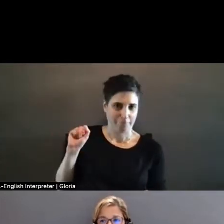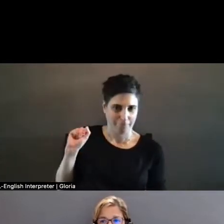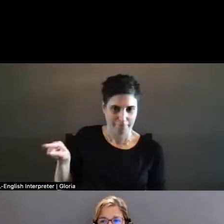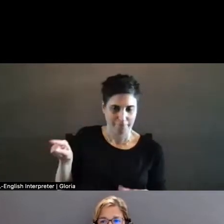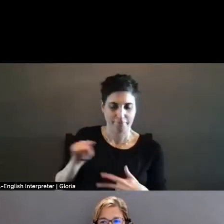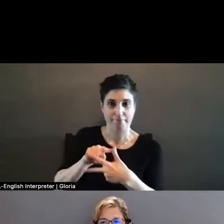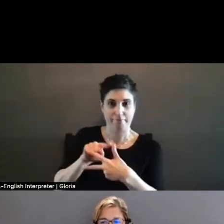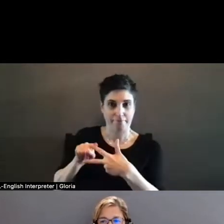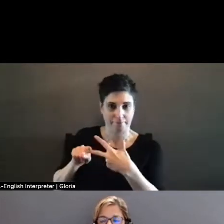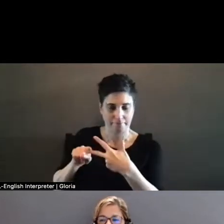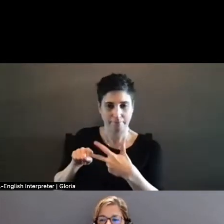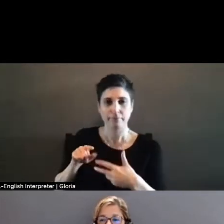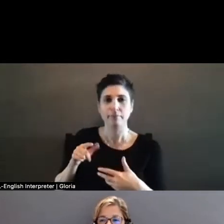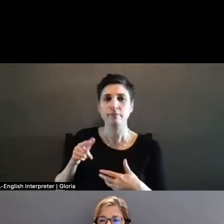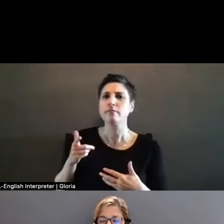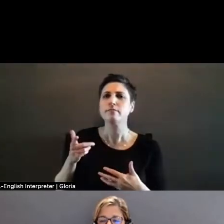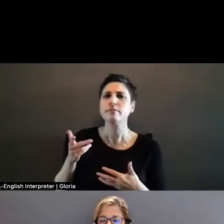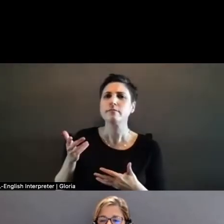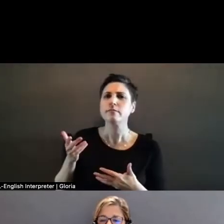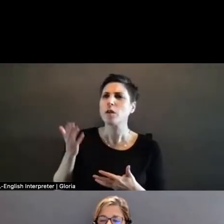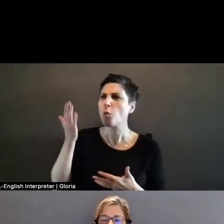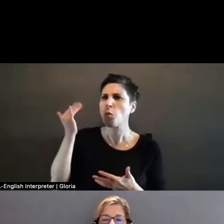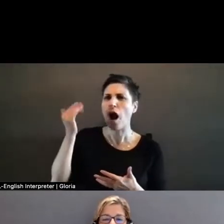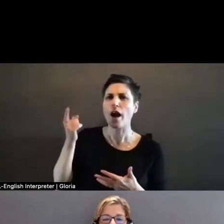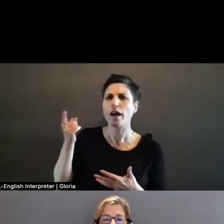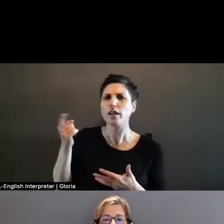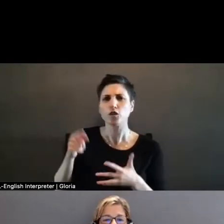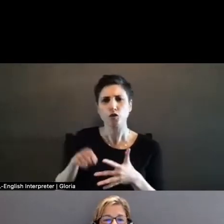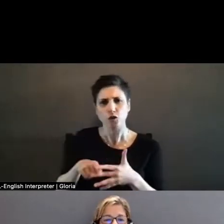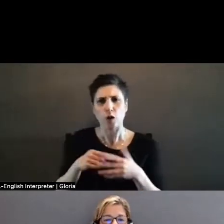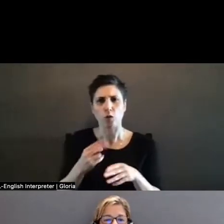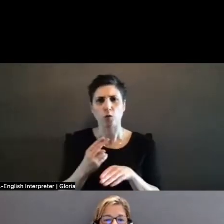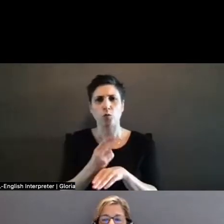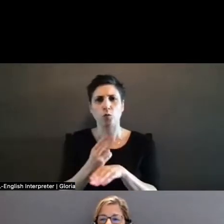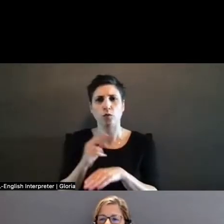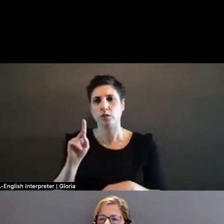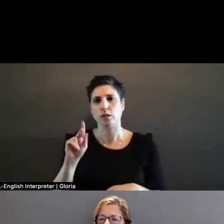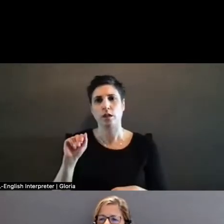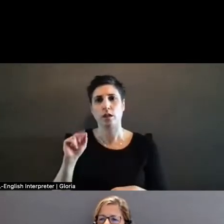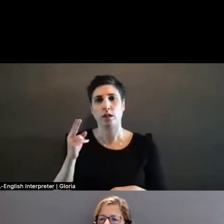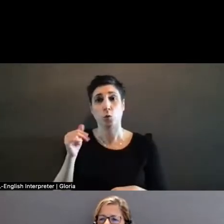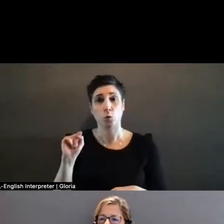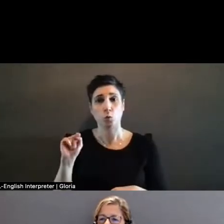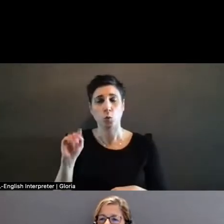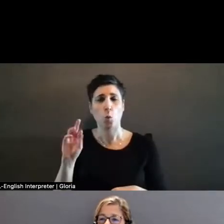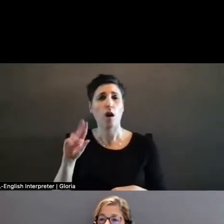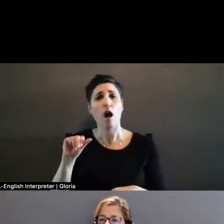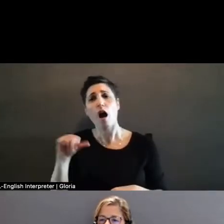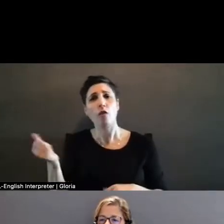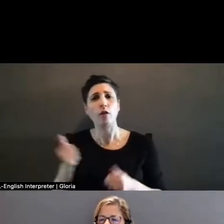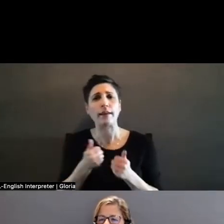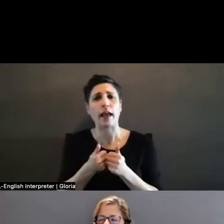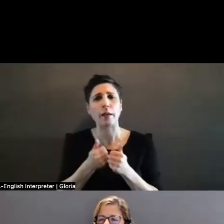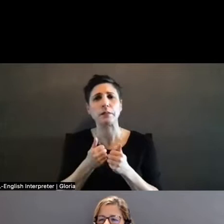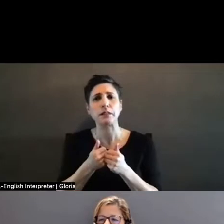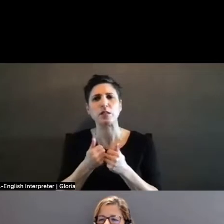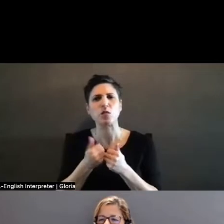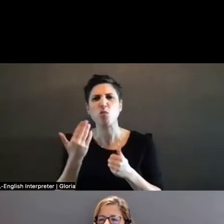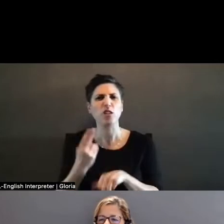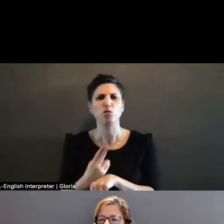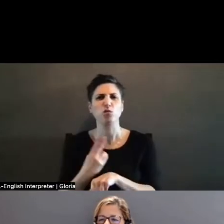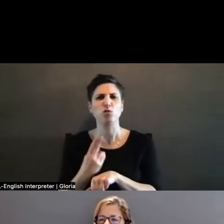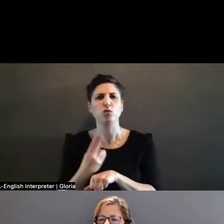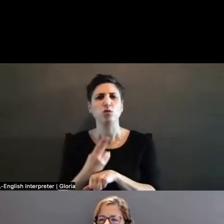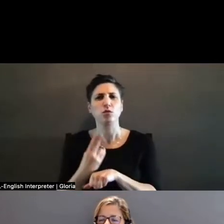was, briefly tell us how and why did you decide to explore using Kahoot or other game-based learning and quizzes in your